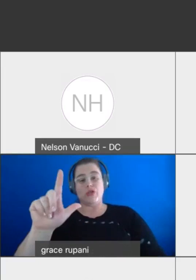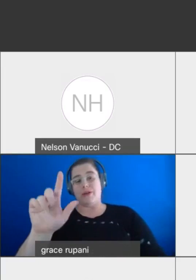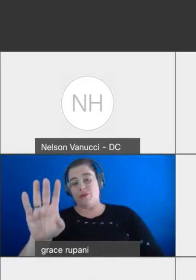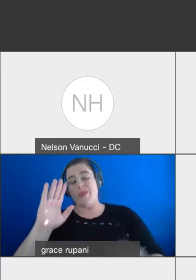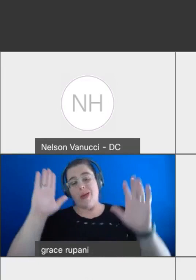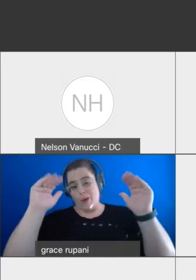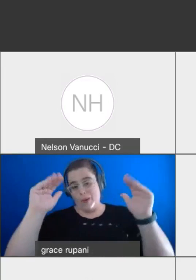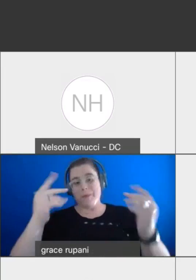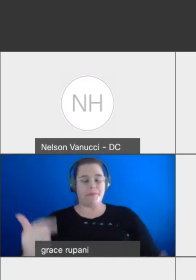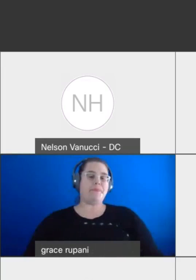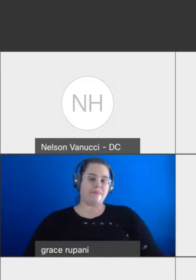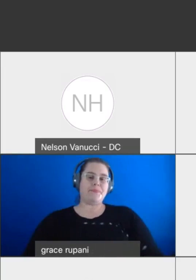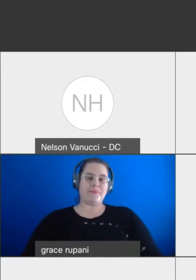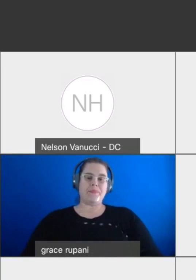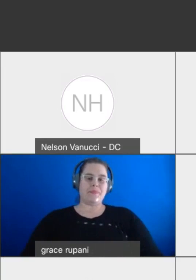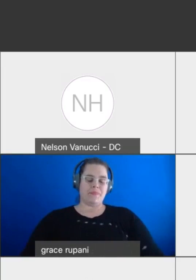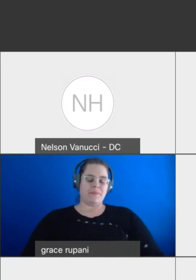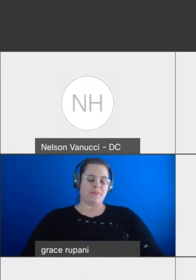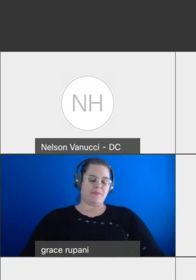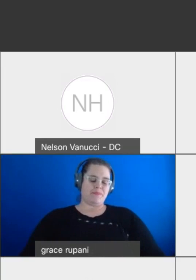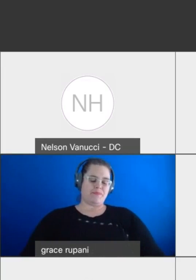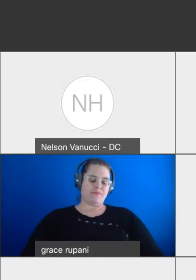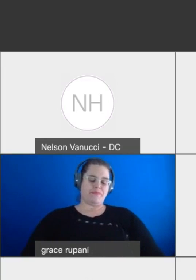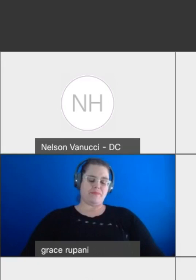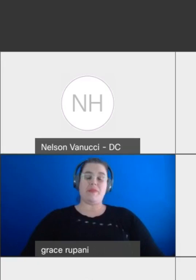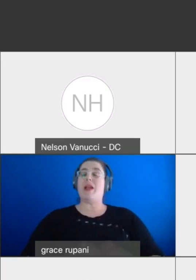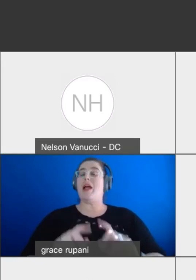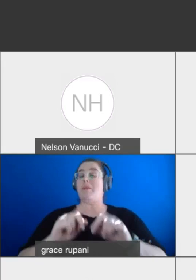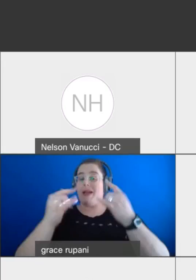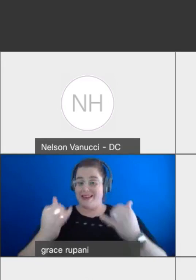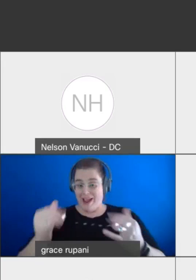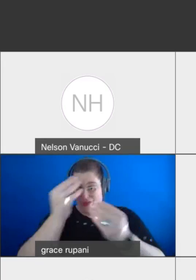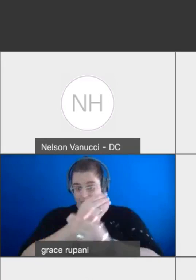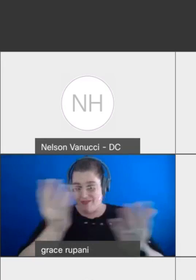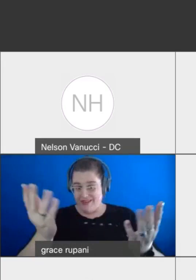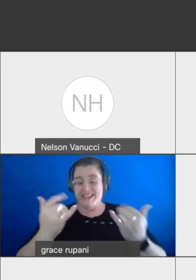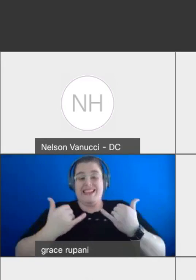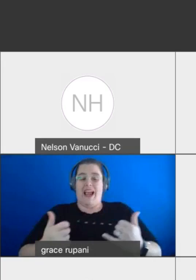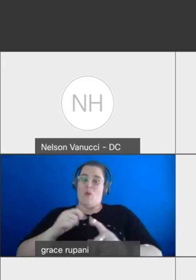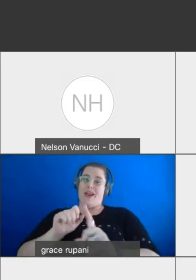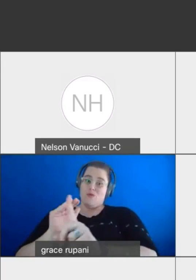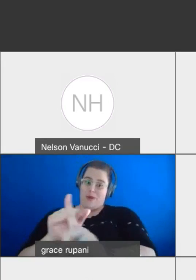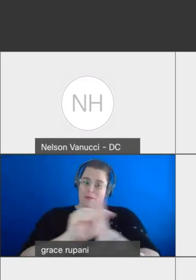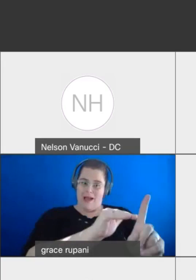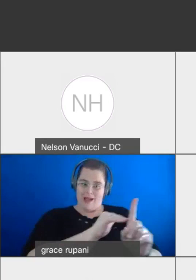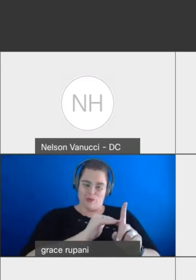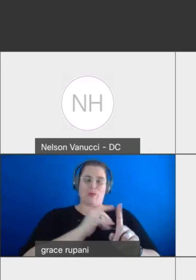remind people that on Monday, you can go in and register in the DC portal. There are also other ways